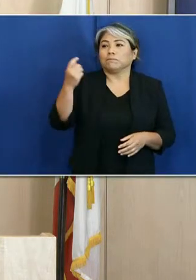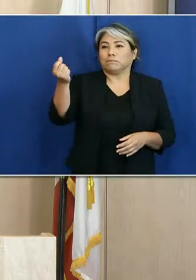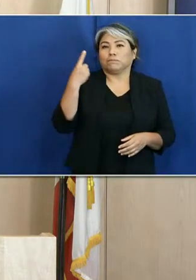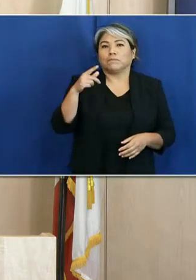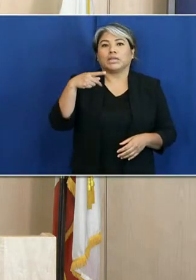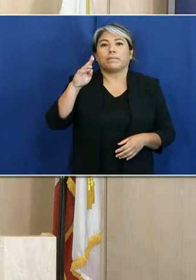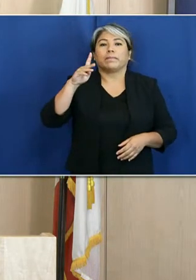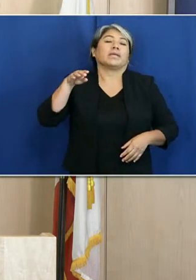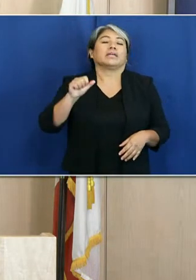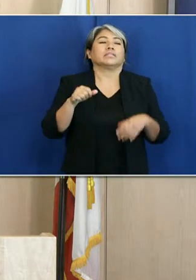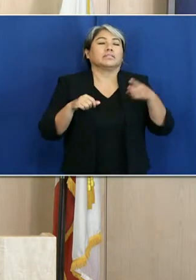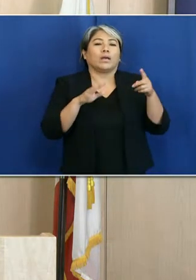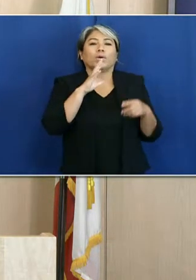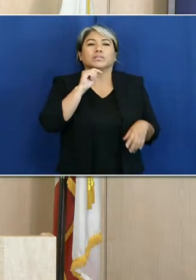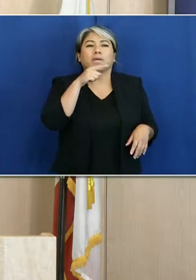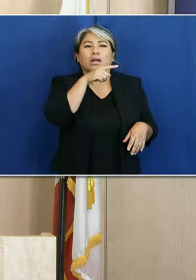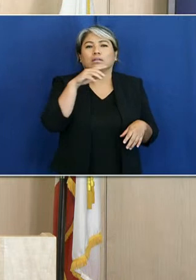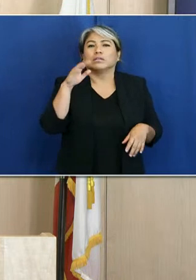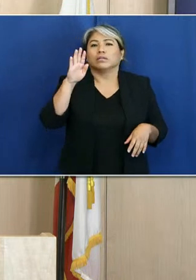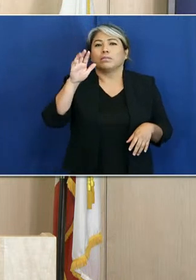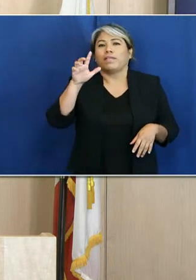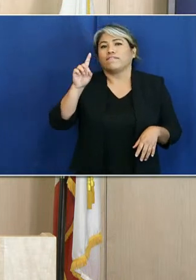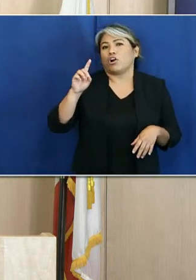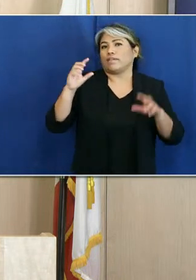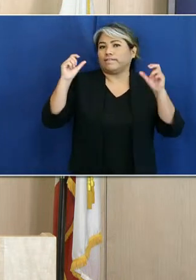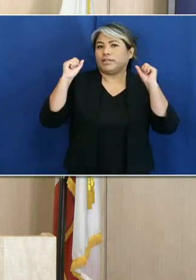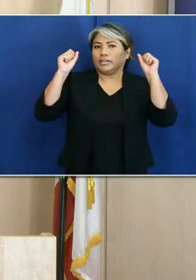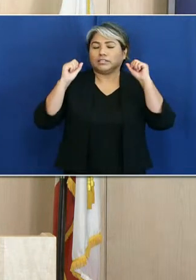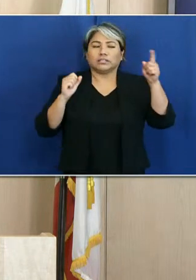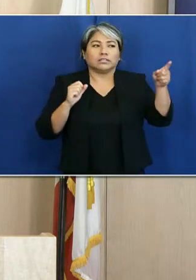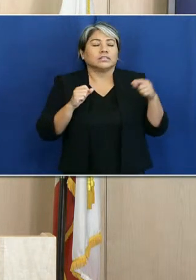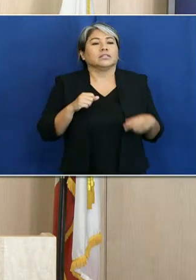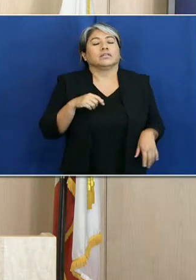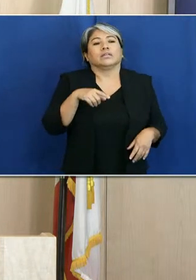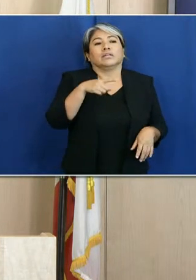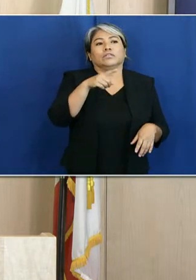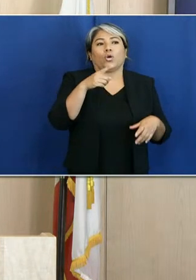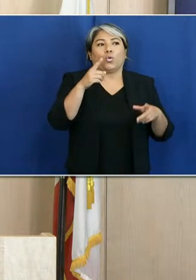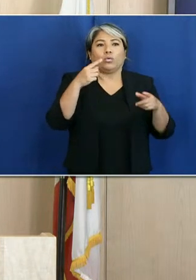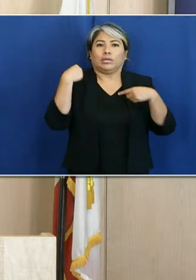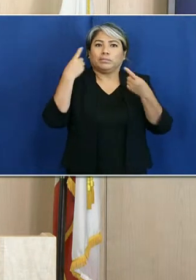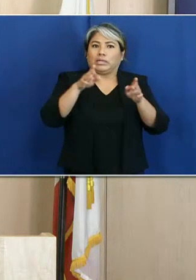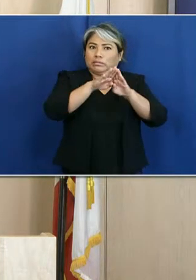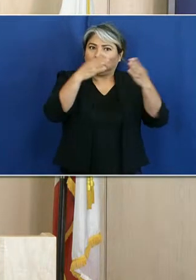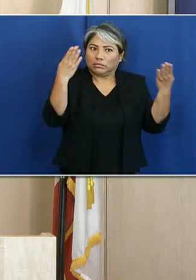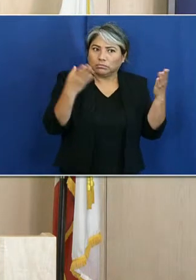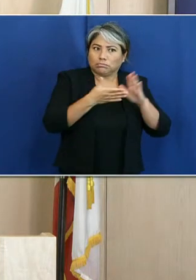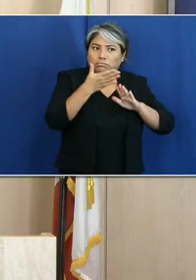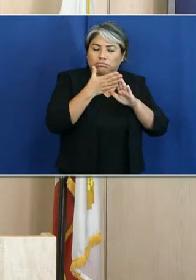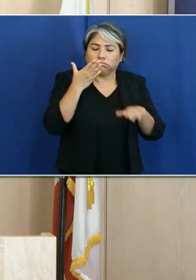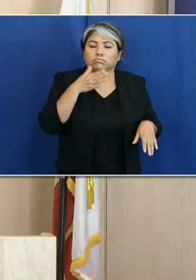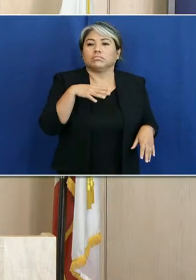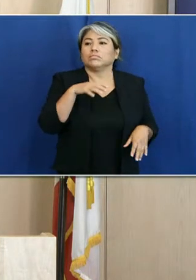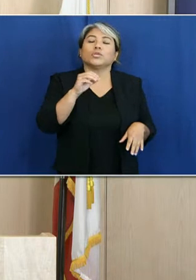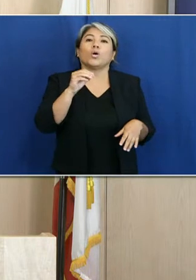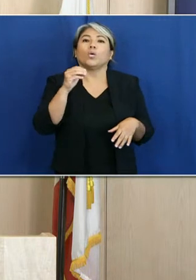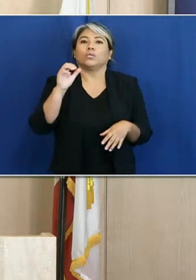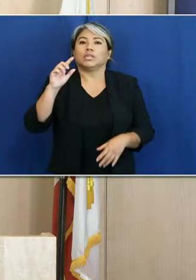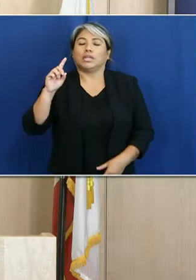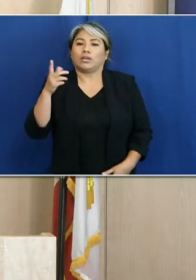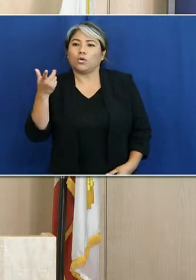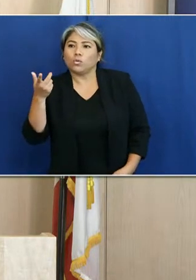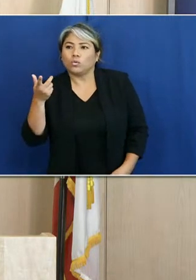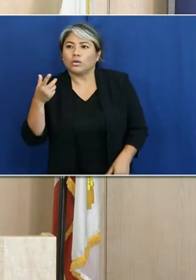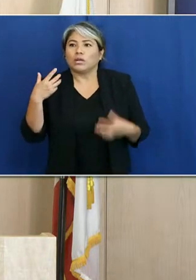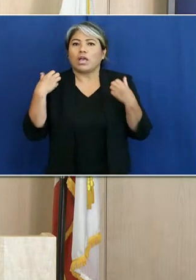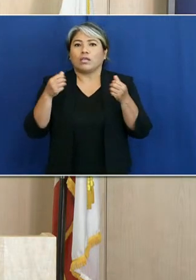the past month despite the multiple orders to close their indoor operations. San Diego Police Department says they gave the owner a